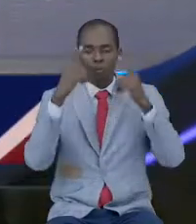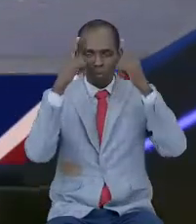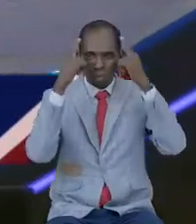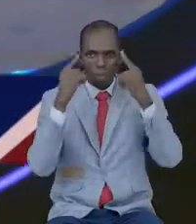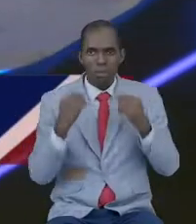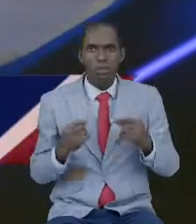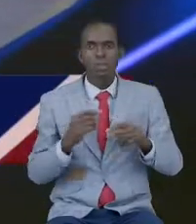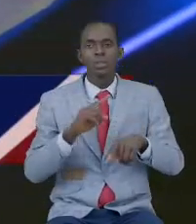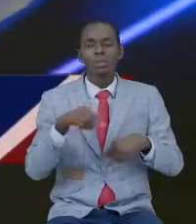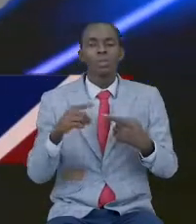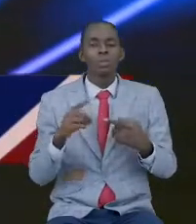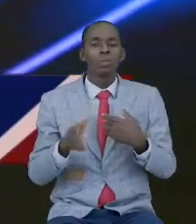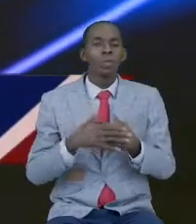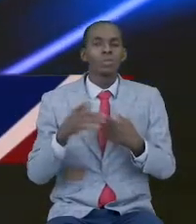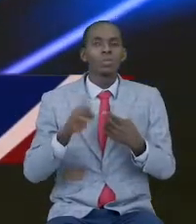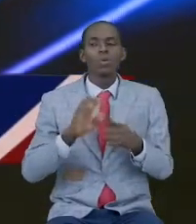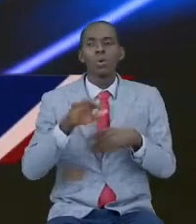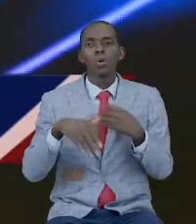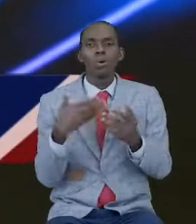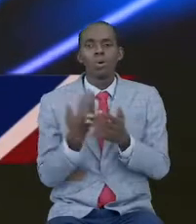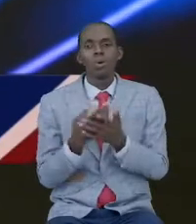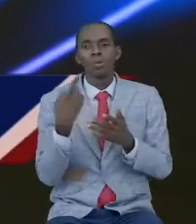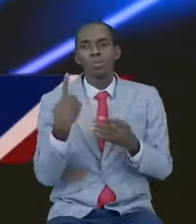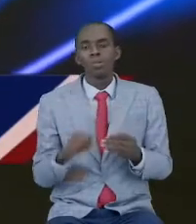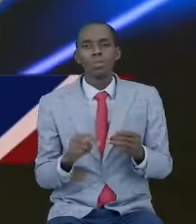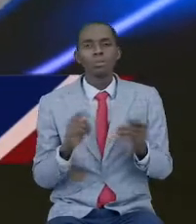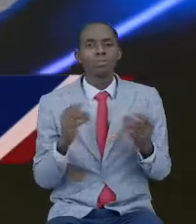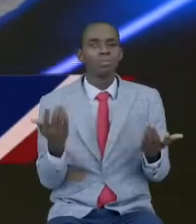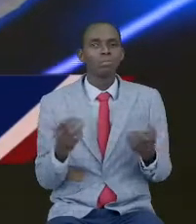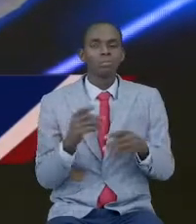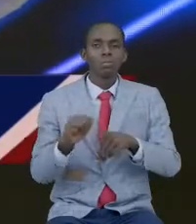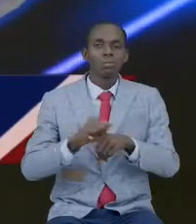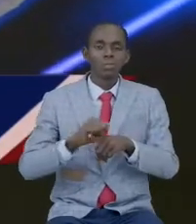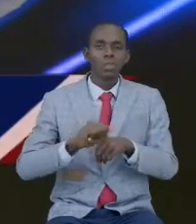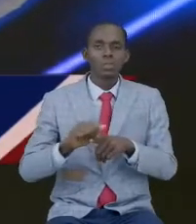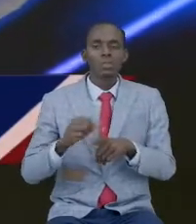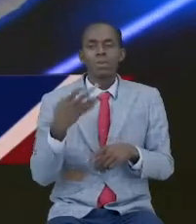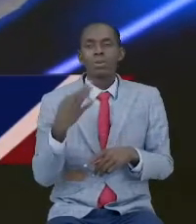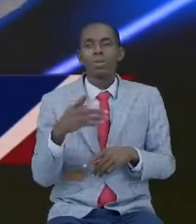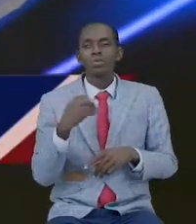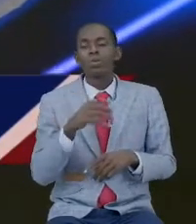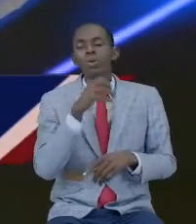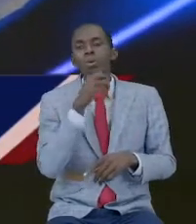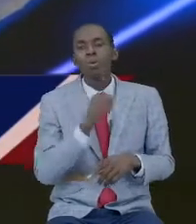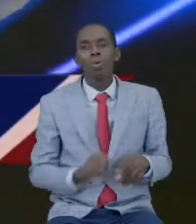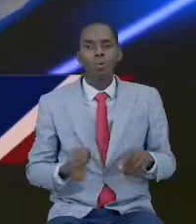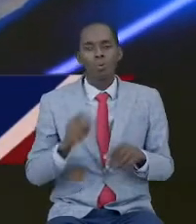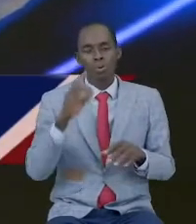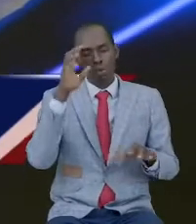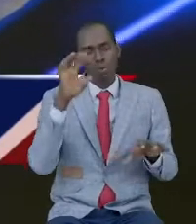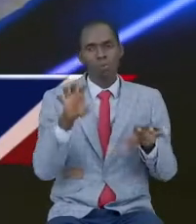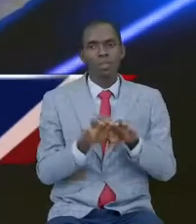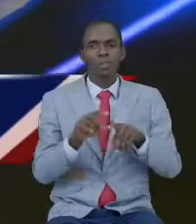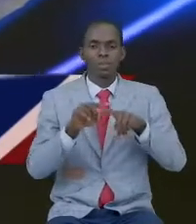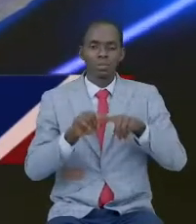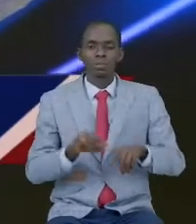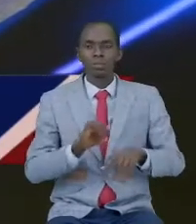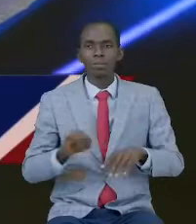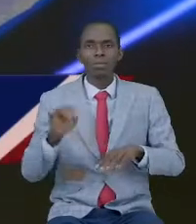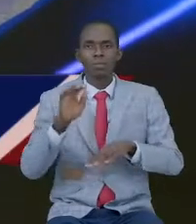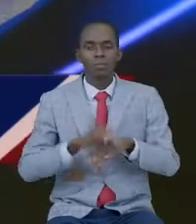and ceremonies of the old covenant, depending on those things for